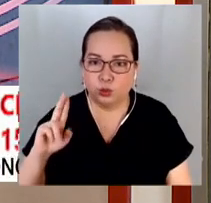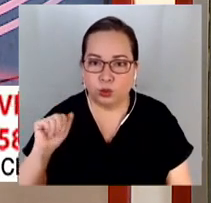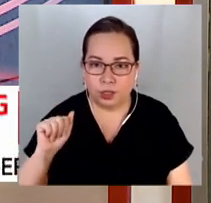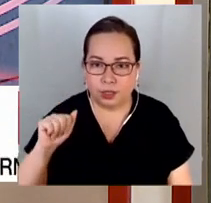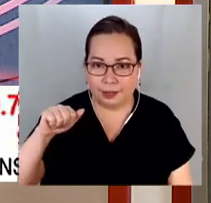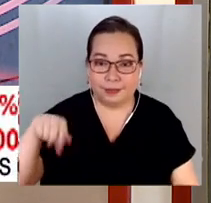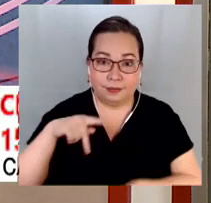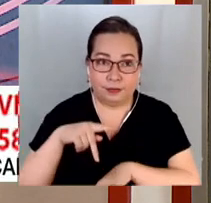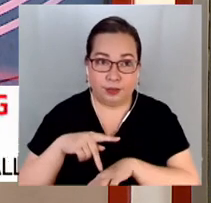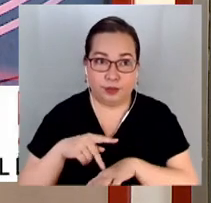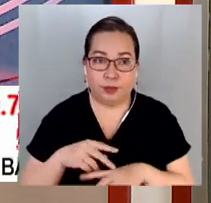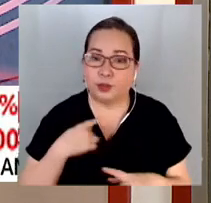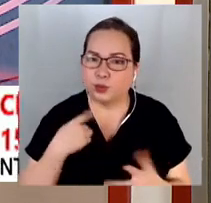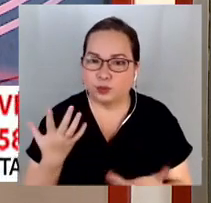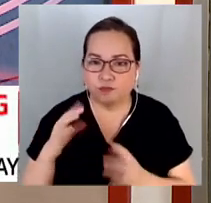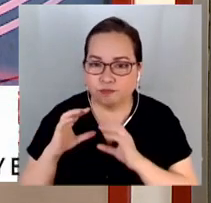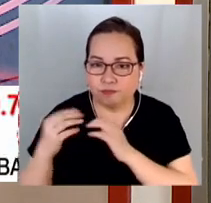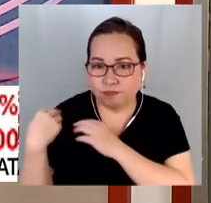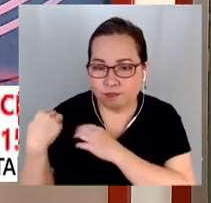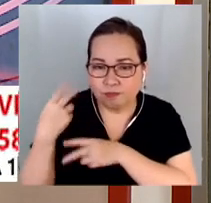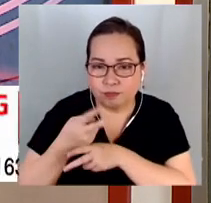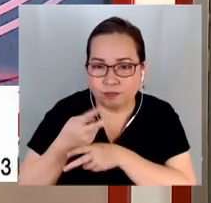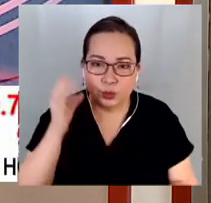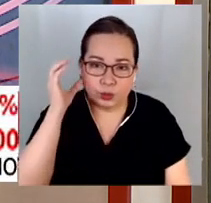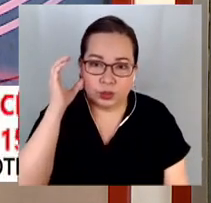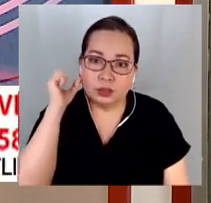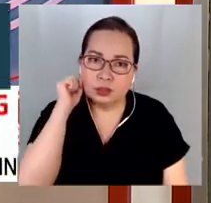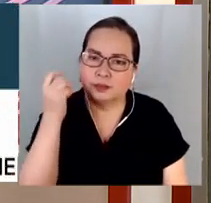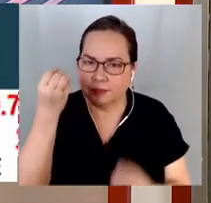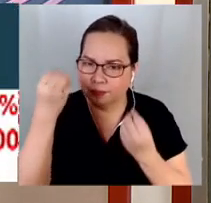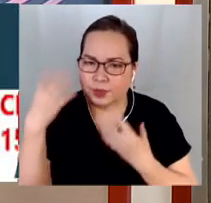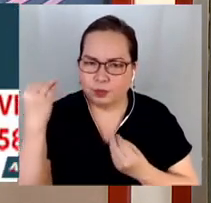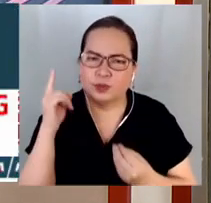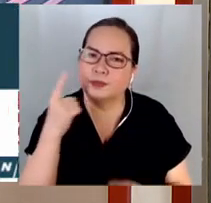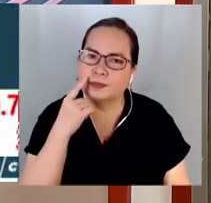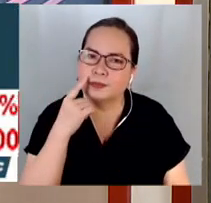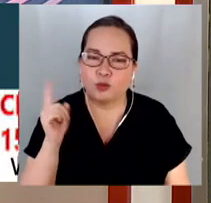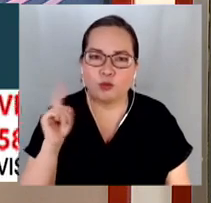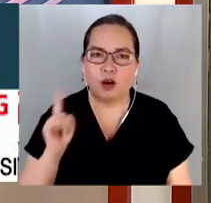vaccine. Our correspondent Christine Sabilio now on the line to tell us more about this. Christine, what else can you tell us?